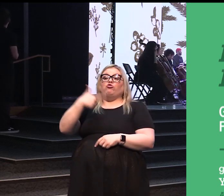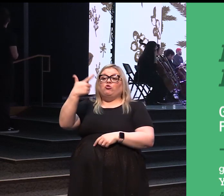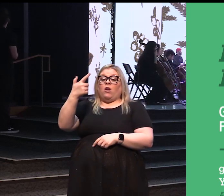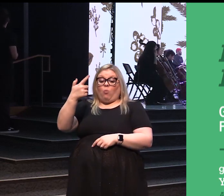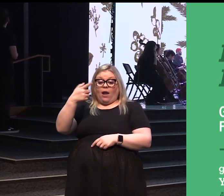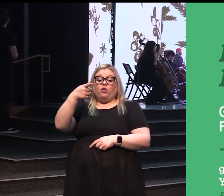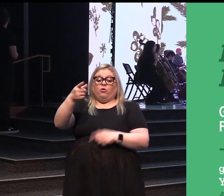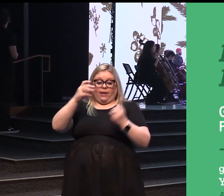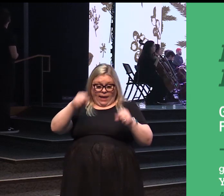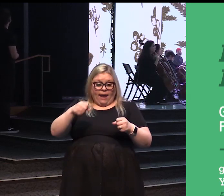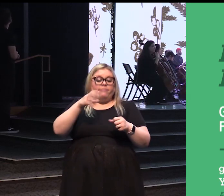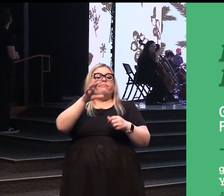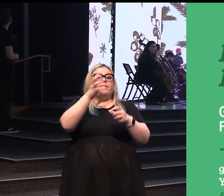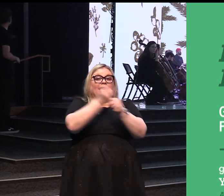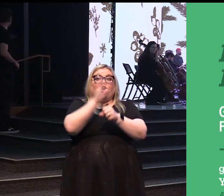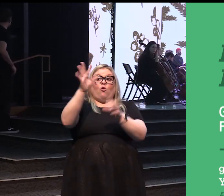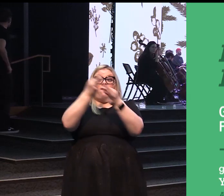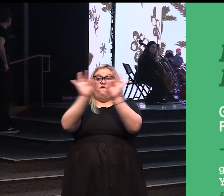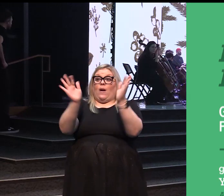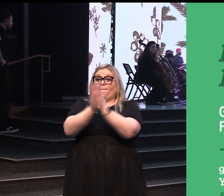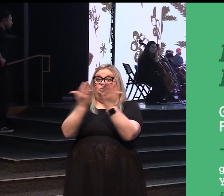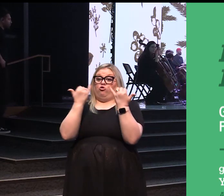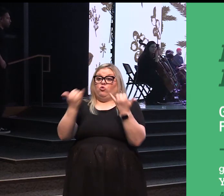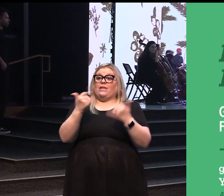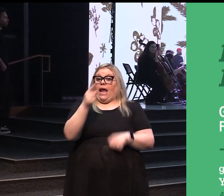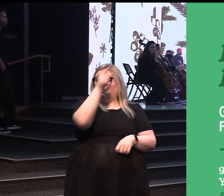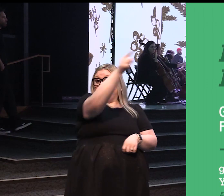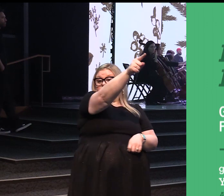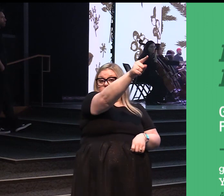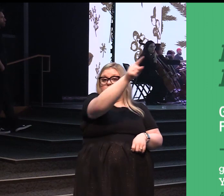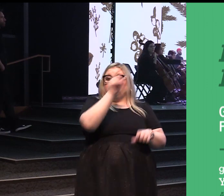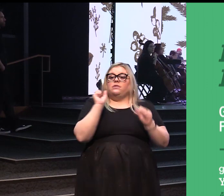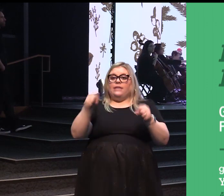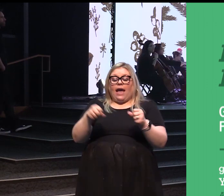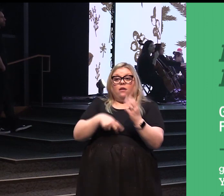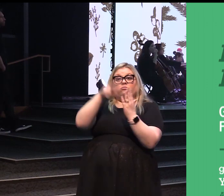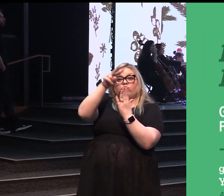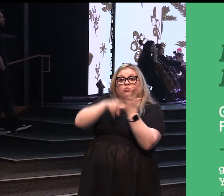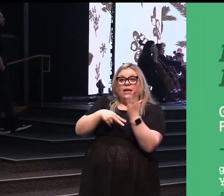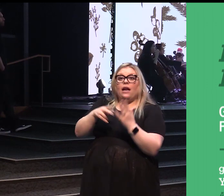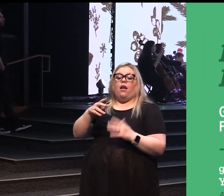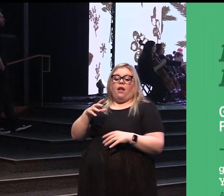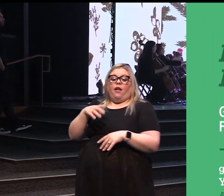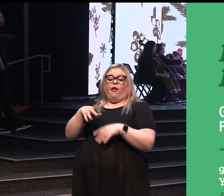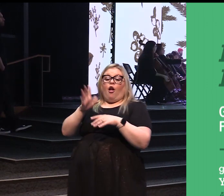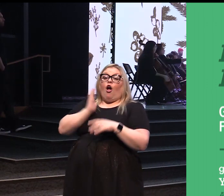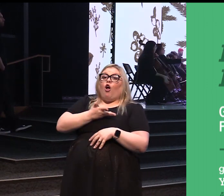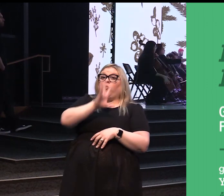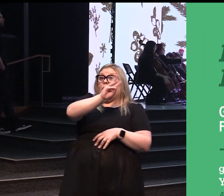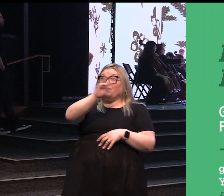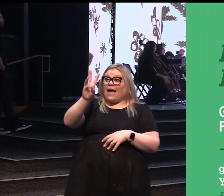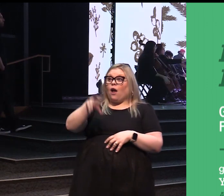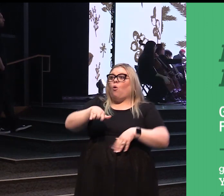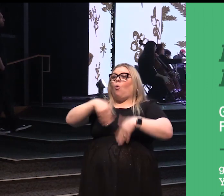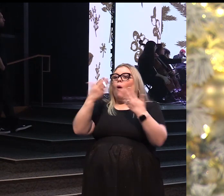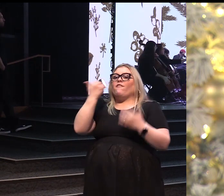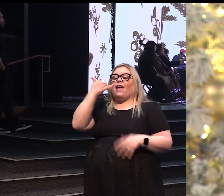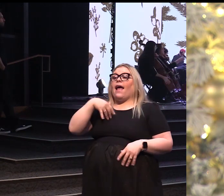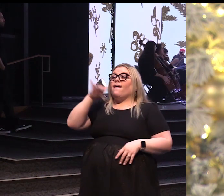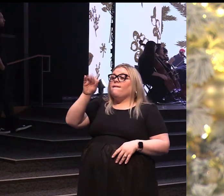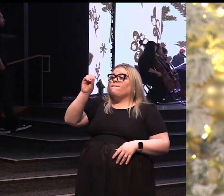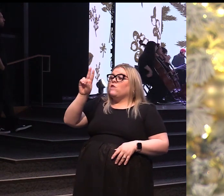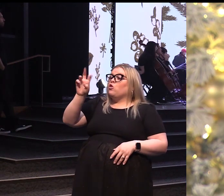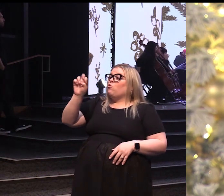copies here you can pick up. You can also see the devotional. You can read through the devotional on gatewaydevotions.com, or if you have the YouVersion